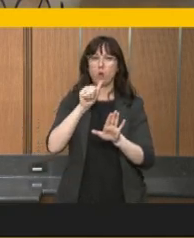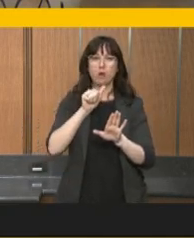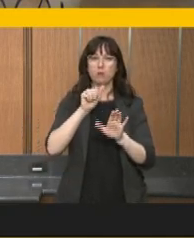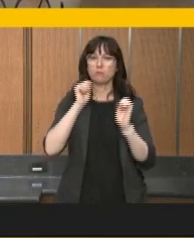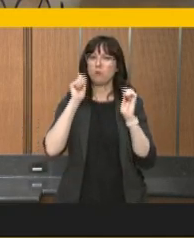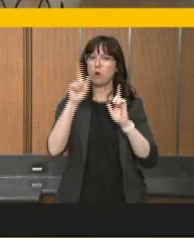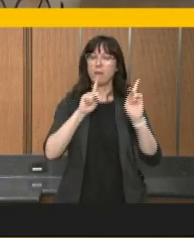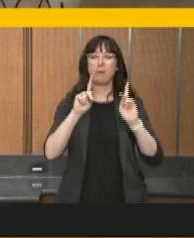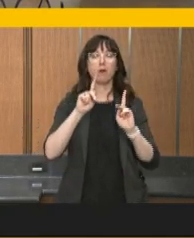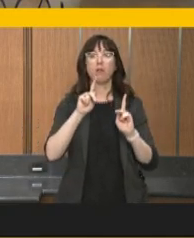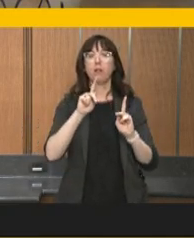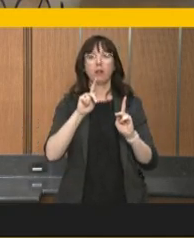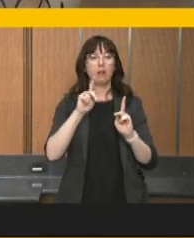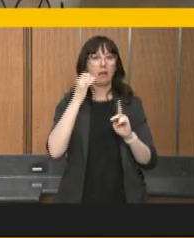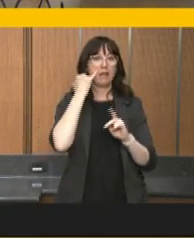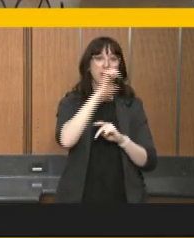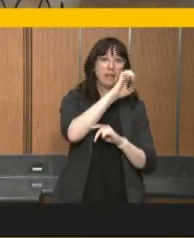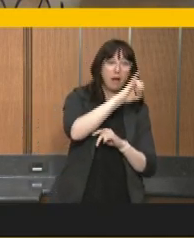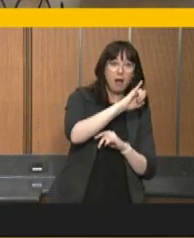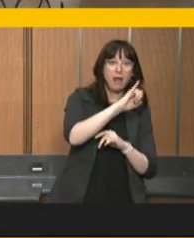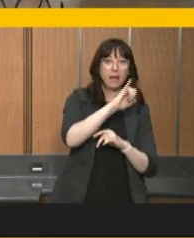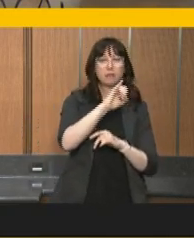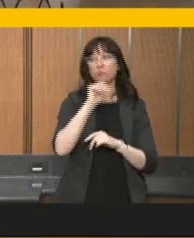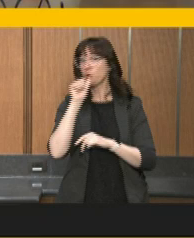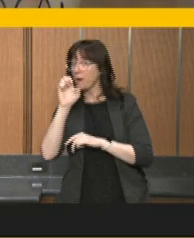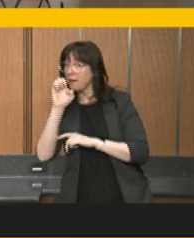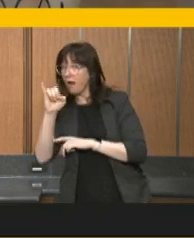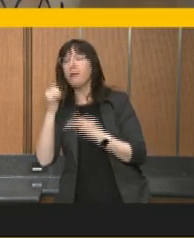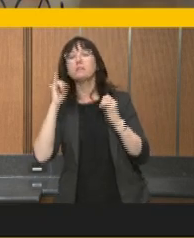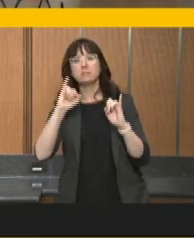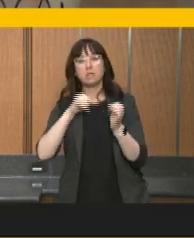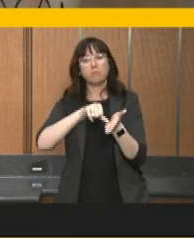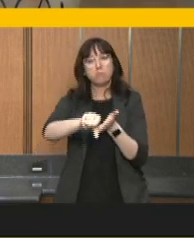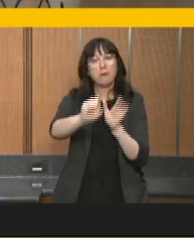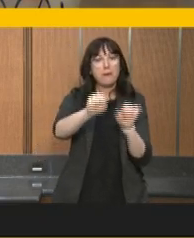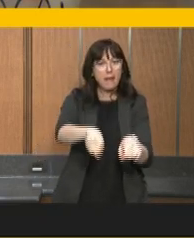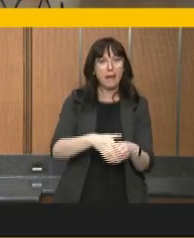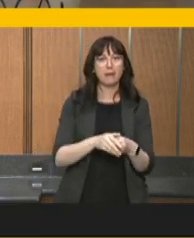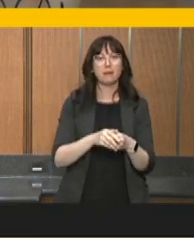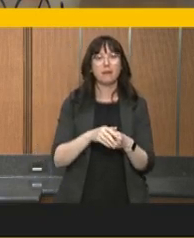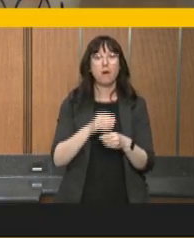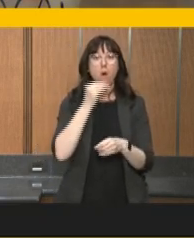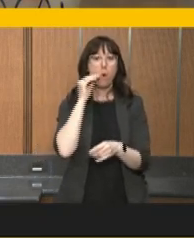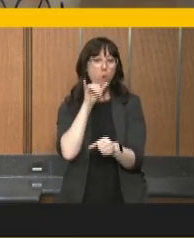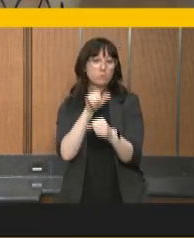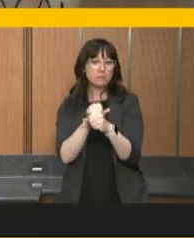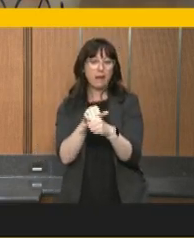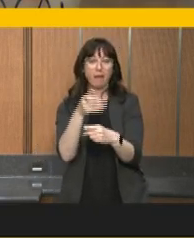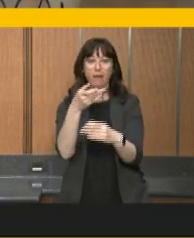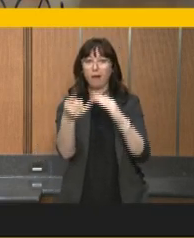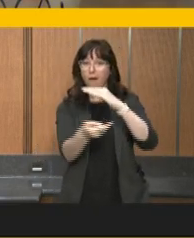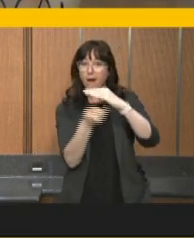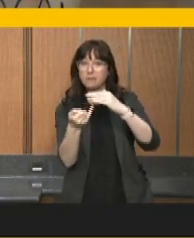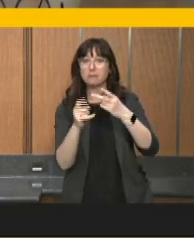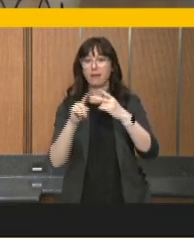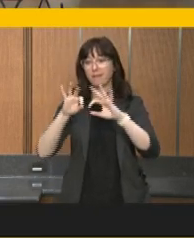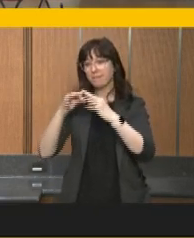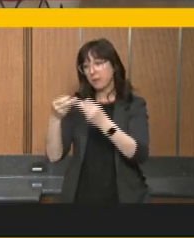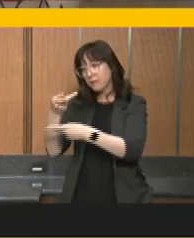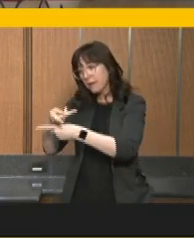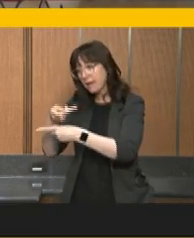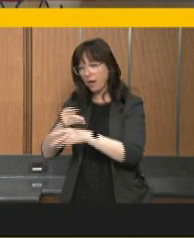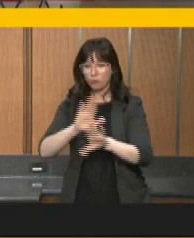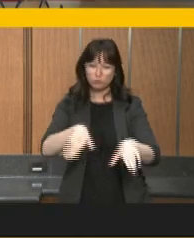are eligible for EI or not, whether it's people who need to be at home to take care of themselves, to take care of their families, their